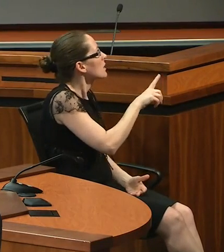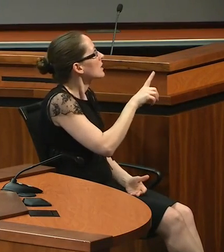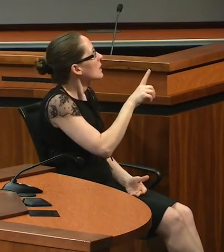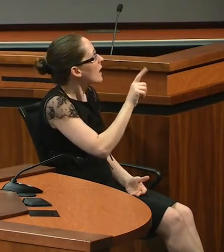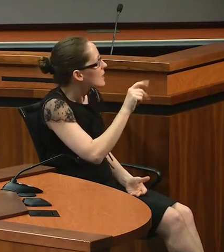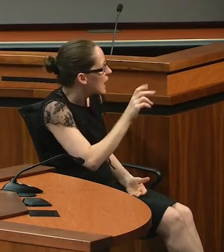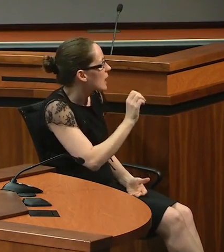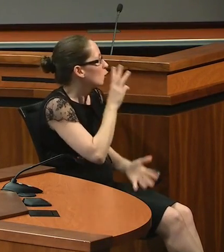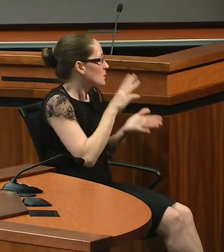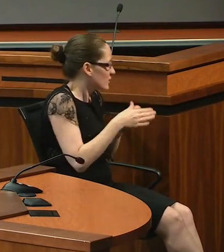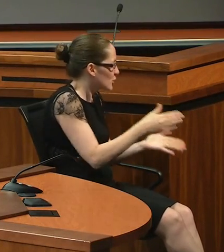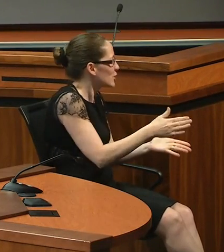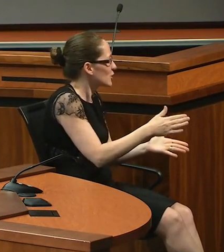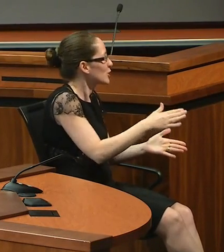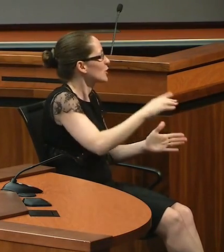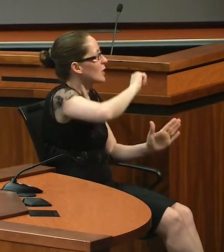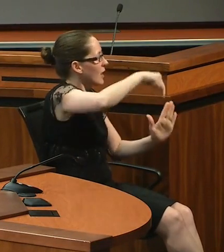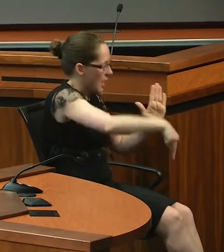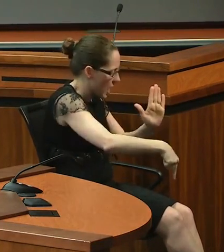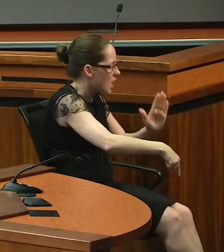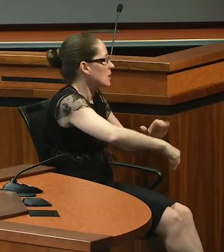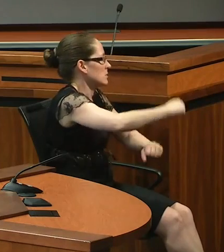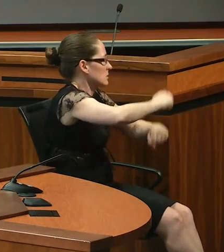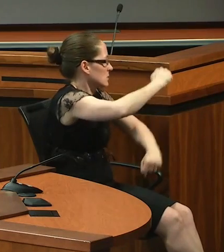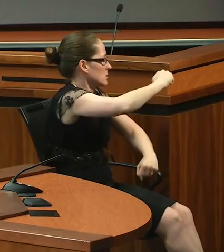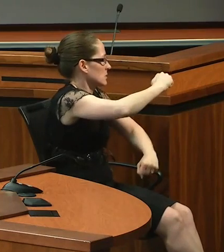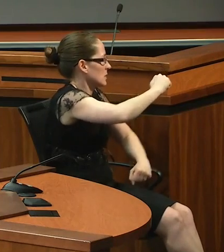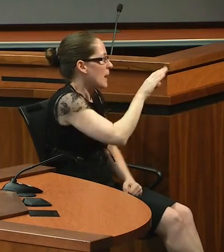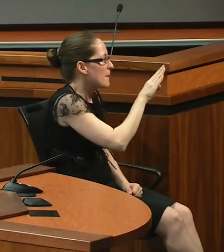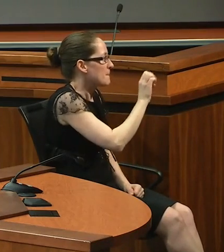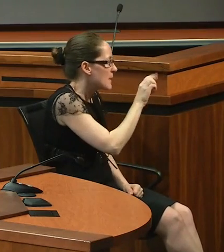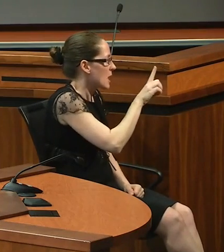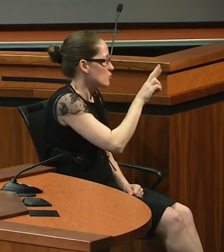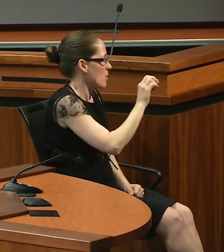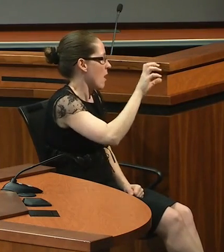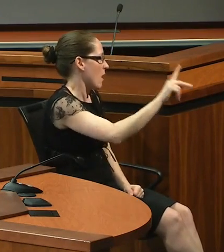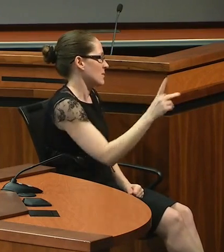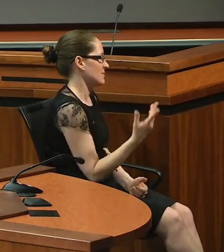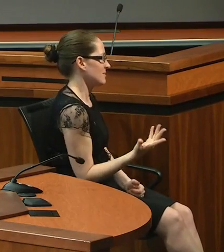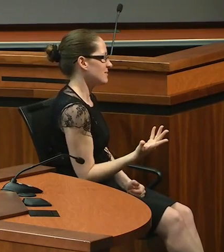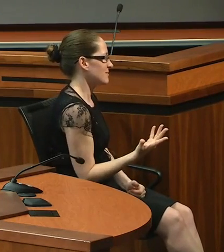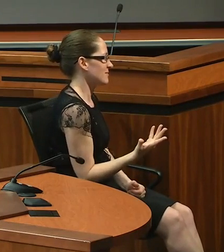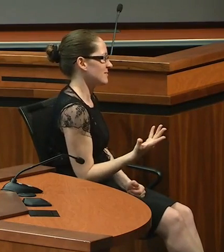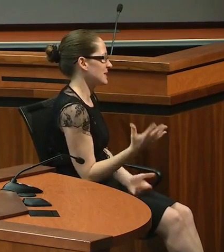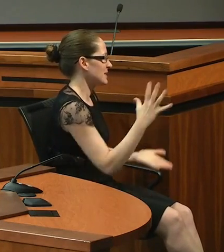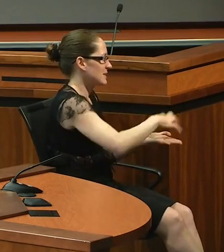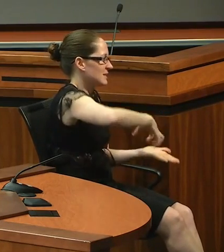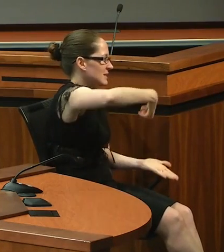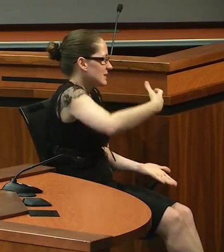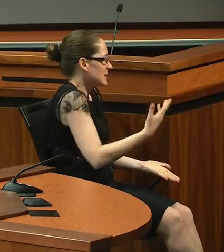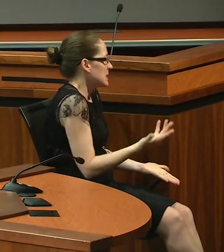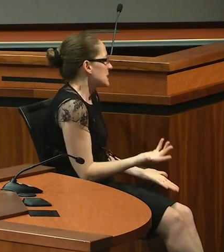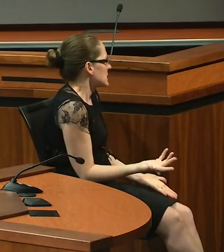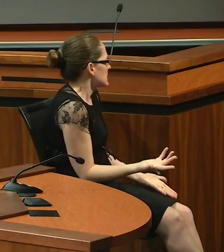amount of force and over time in a confined channel, it tends to scour itself down to bedrock. And a lot of those channels